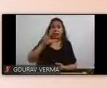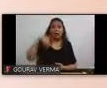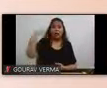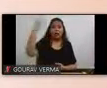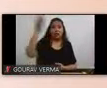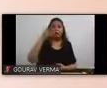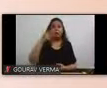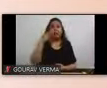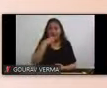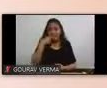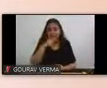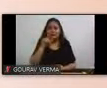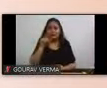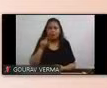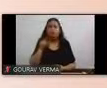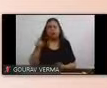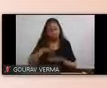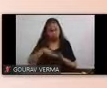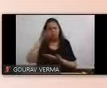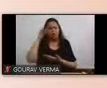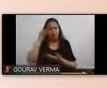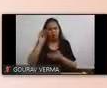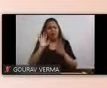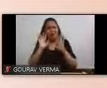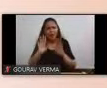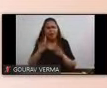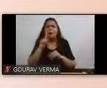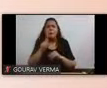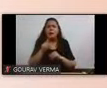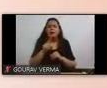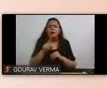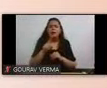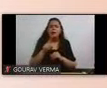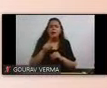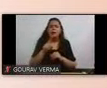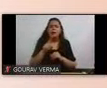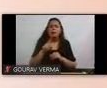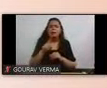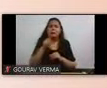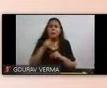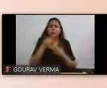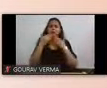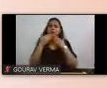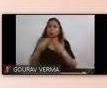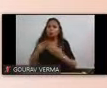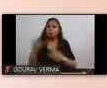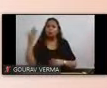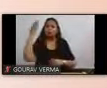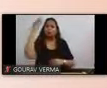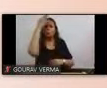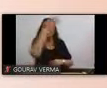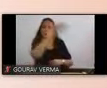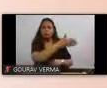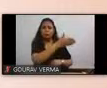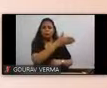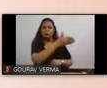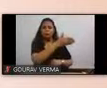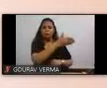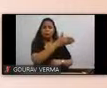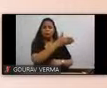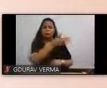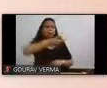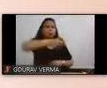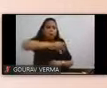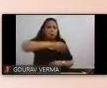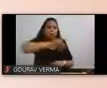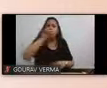I'm not saying he wouldn't learn, but how would he? He goes to the school and there he can't even open the tap, he